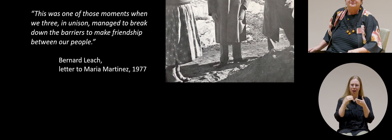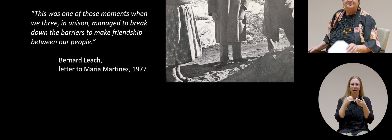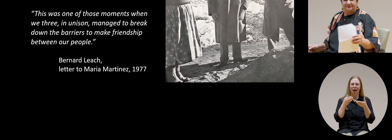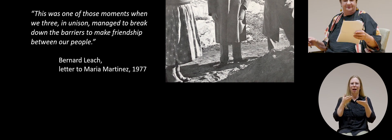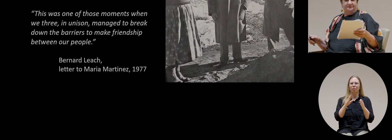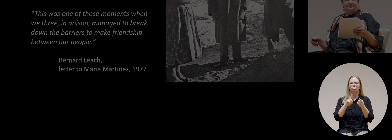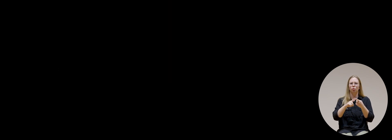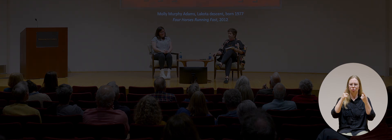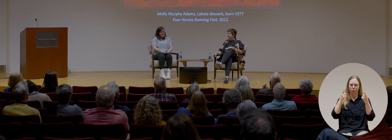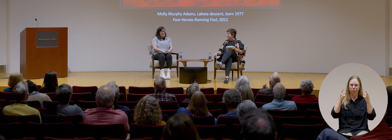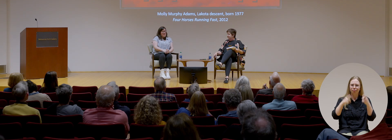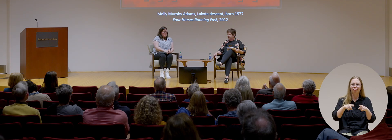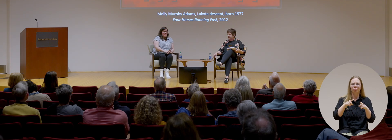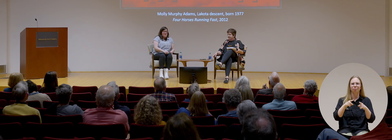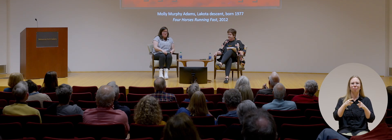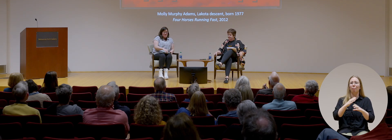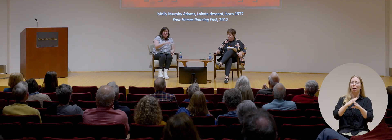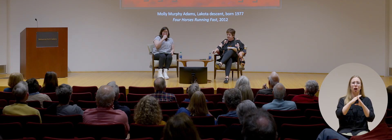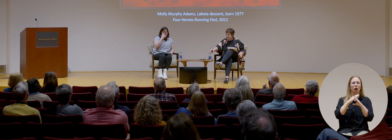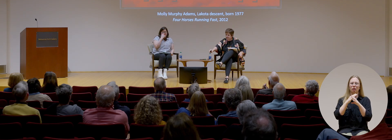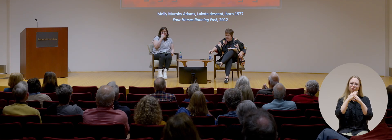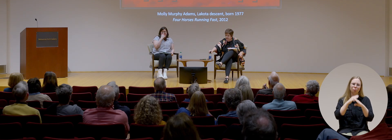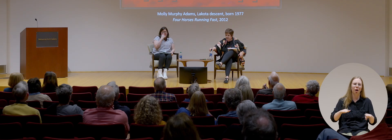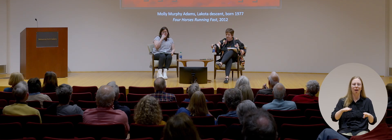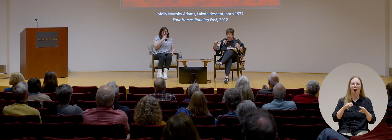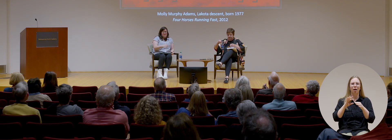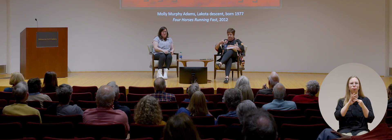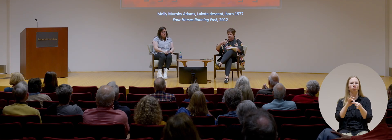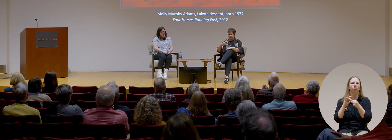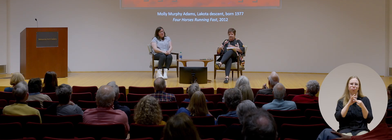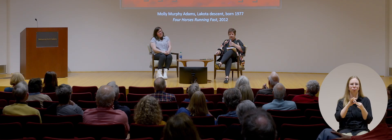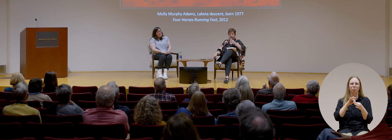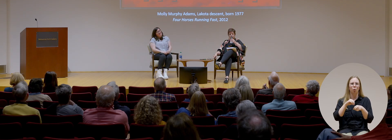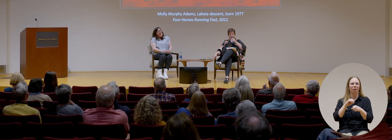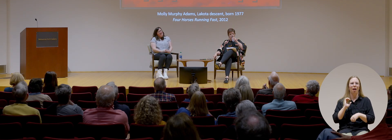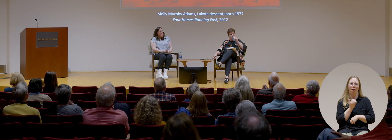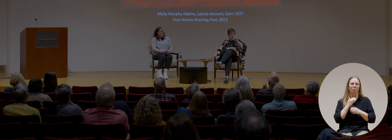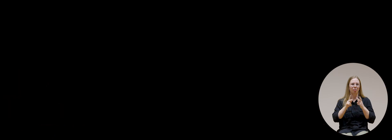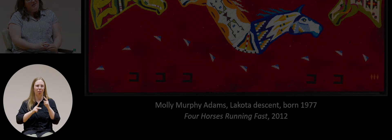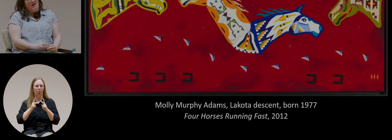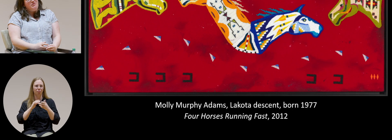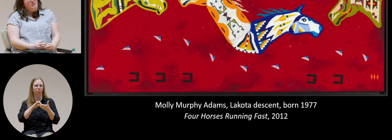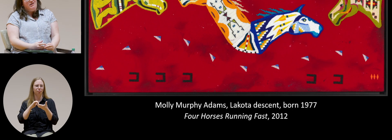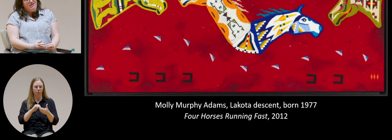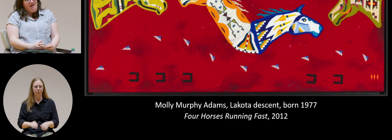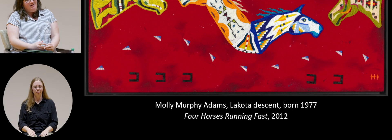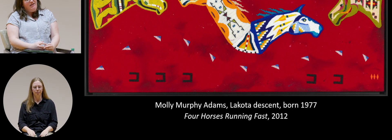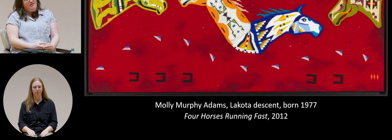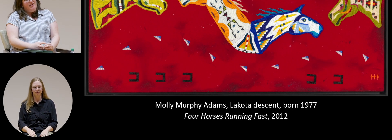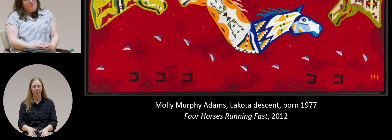people." All right, and I'll go through this quickly so we still leave time for questions. But I really